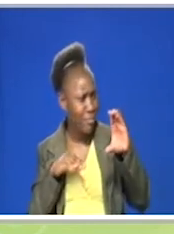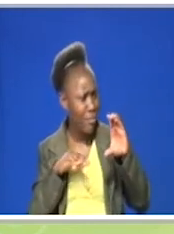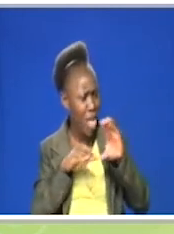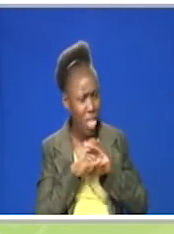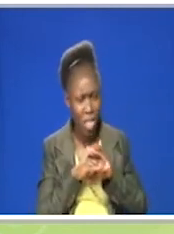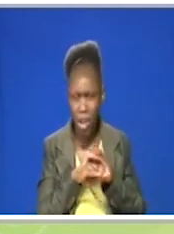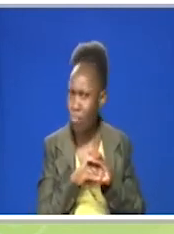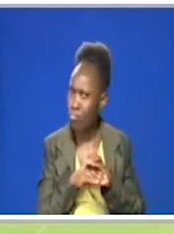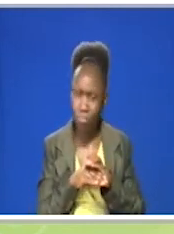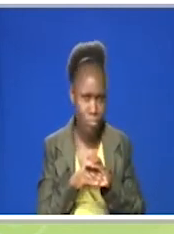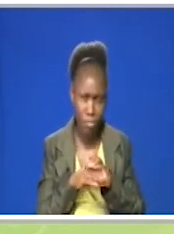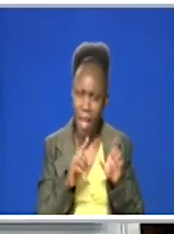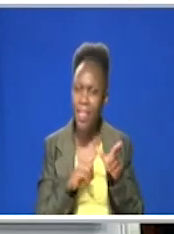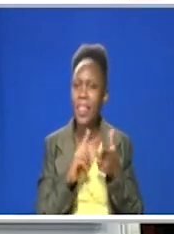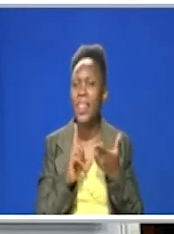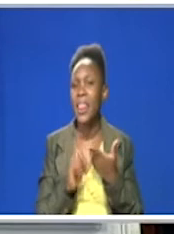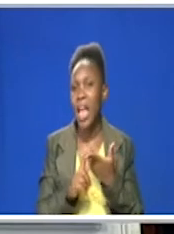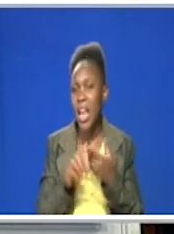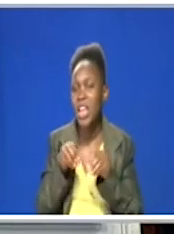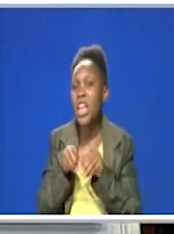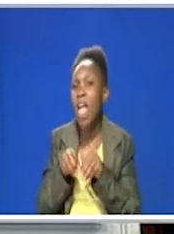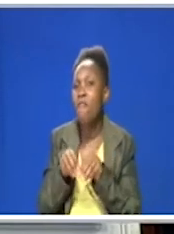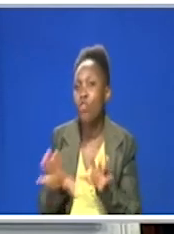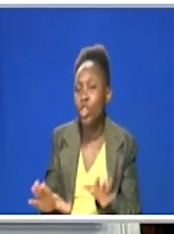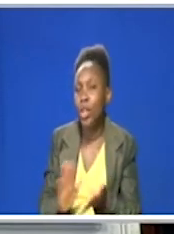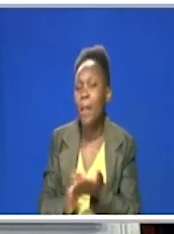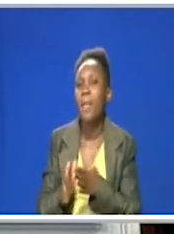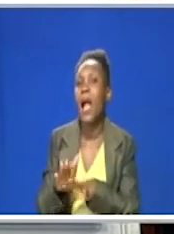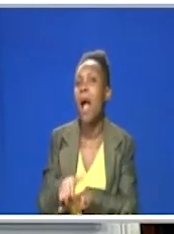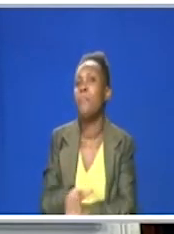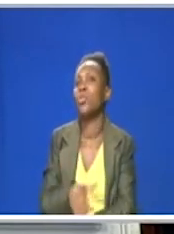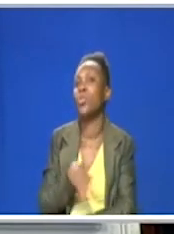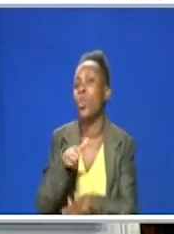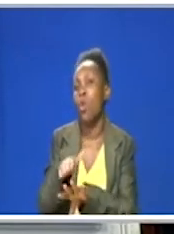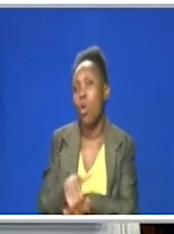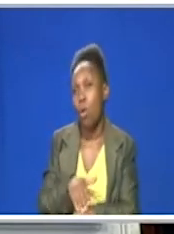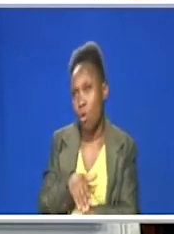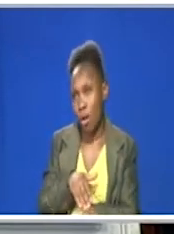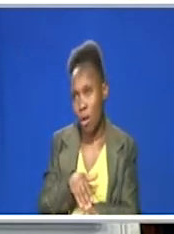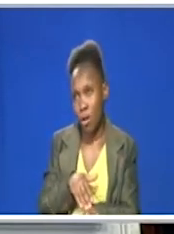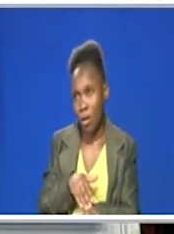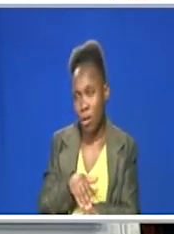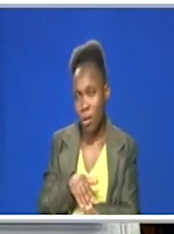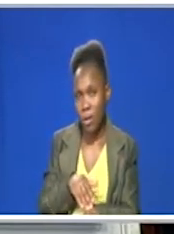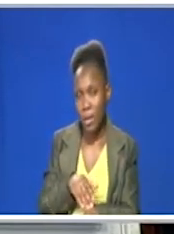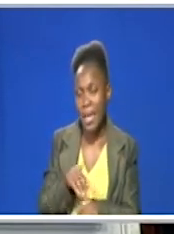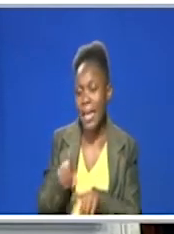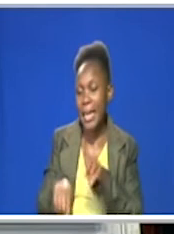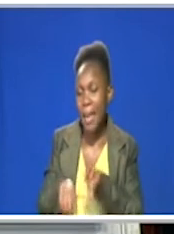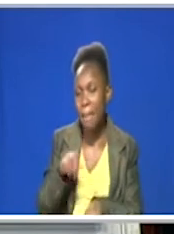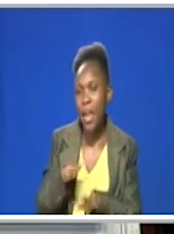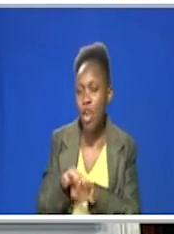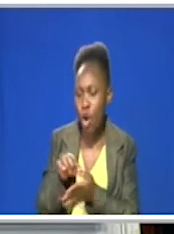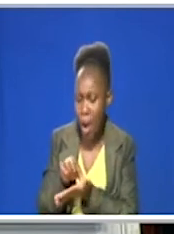being covered by the diffusing particles or the molecules is higher. But